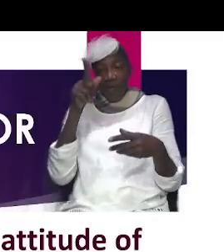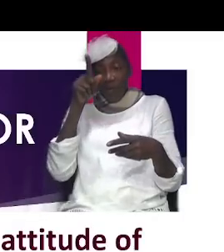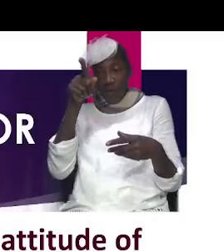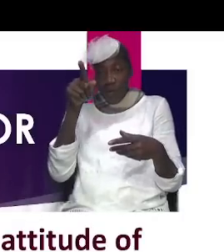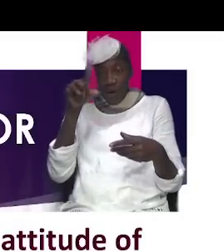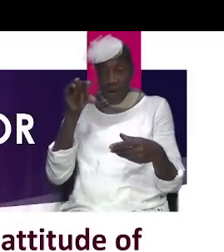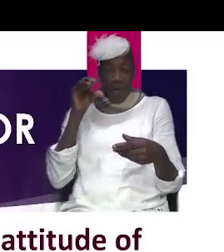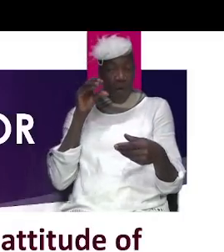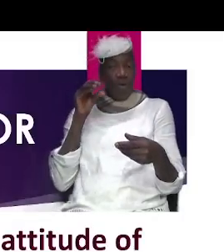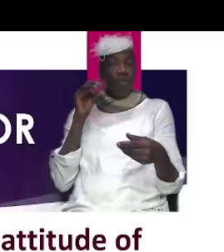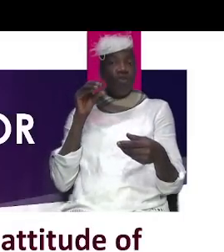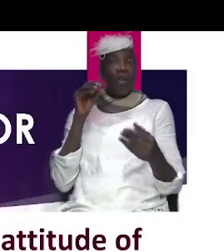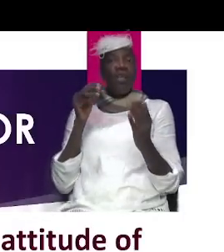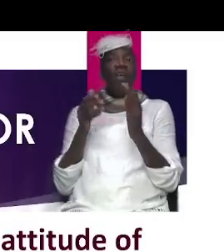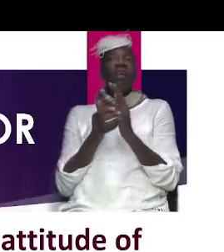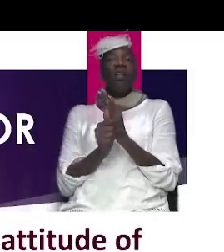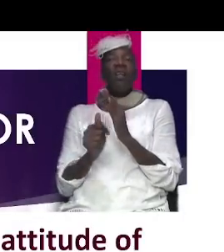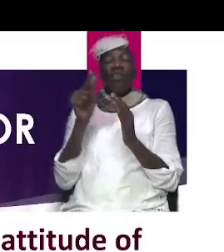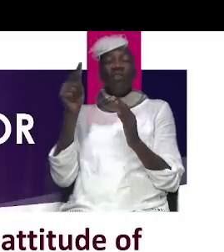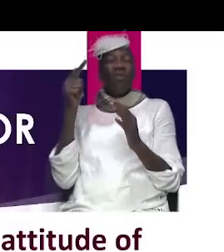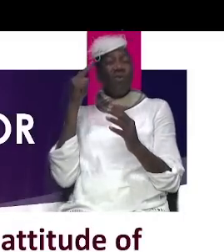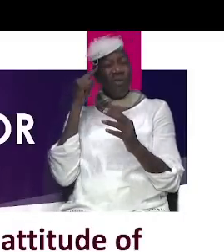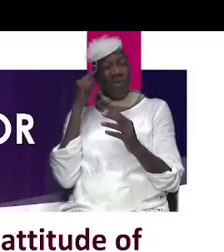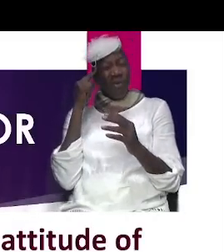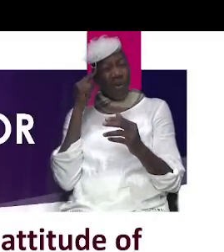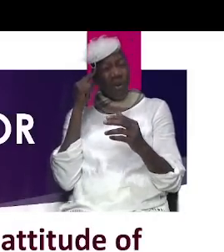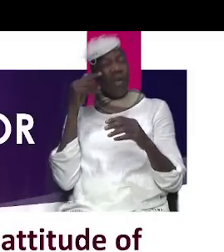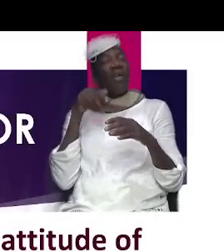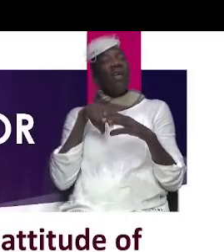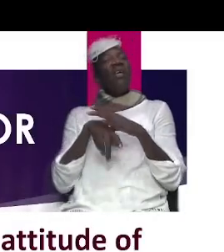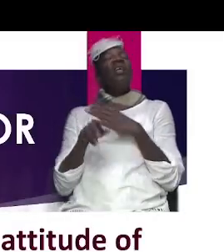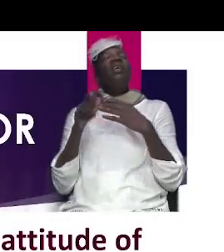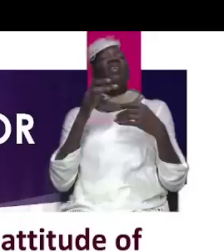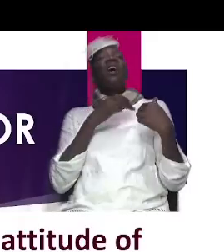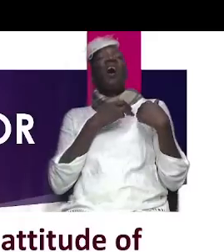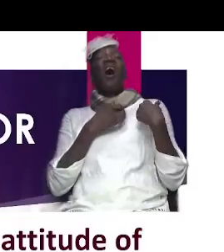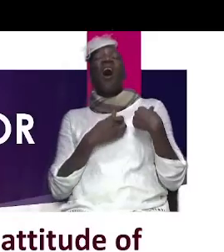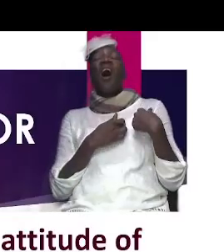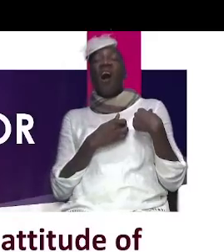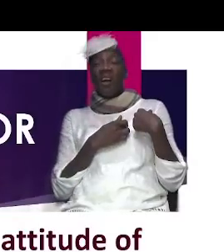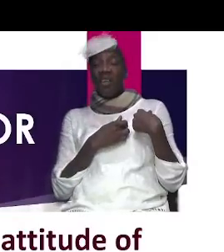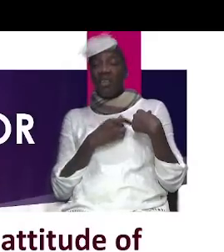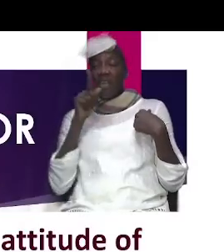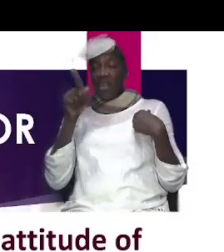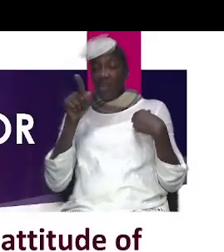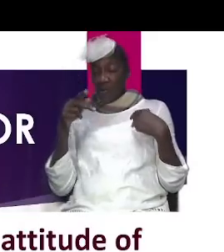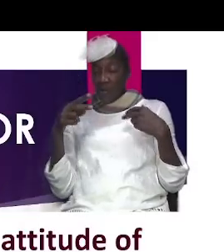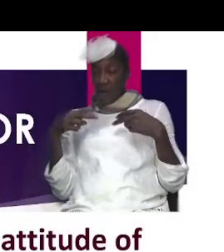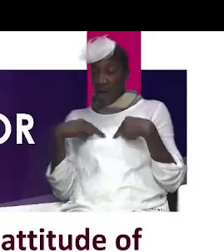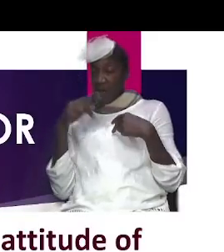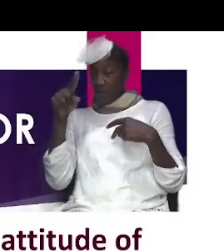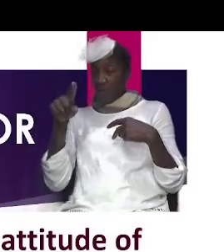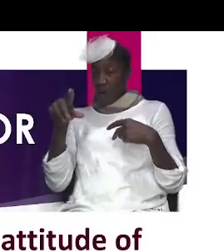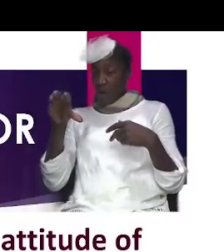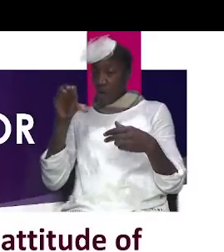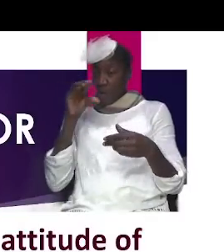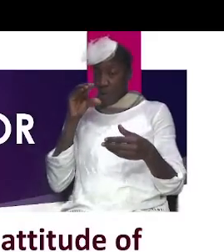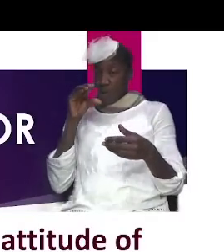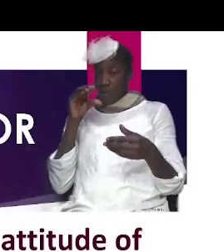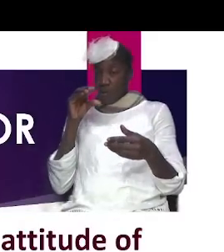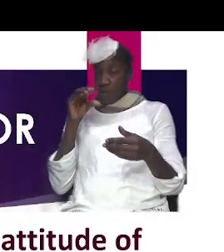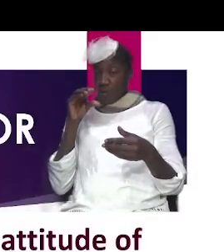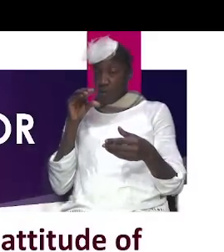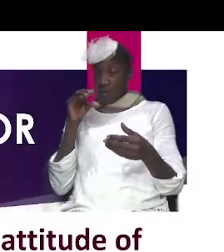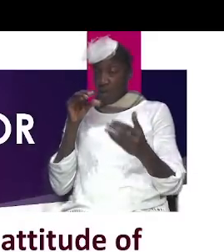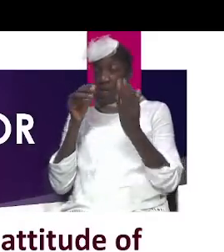you know in your heart of hearts that if you had 100,000, that is what you would have given. And God looks